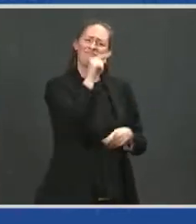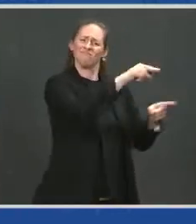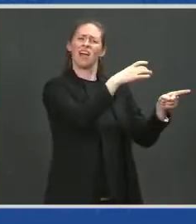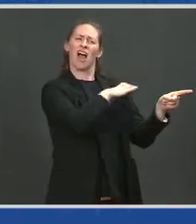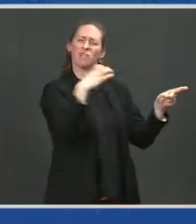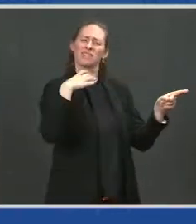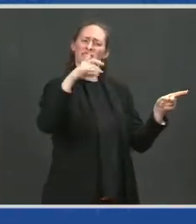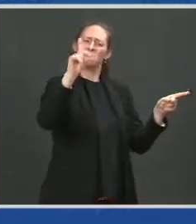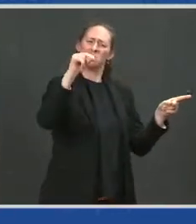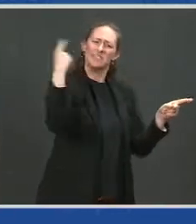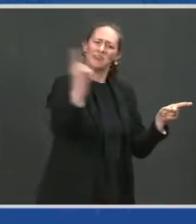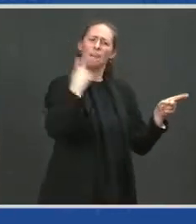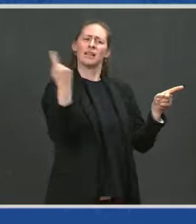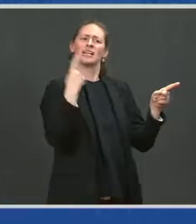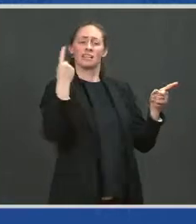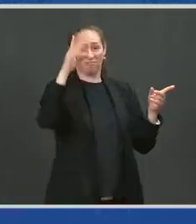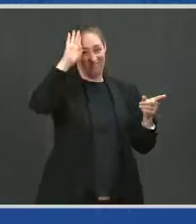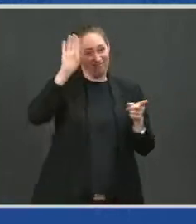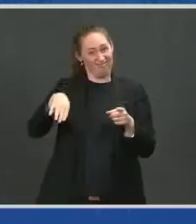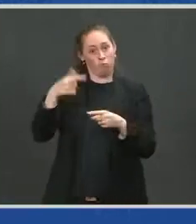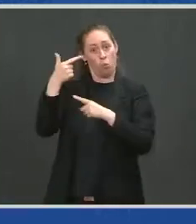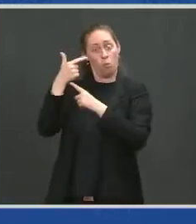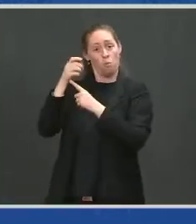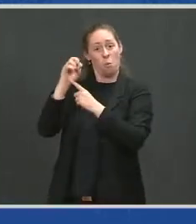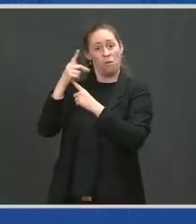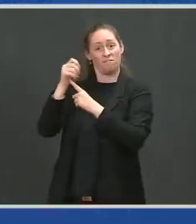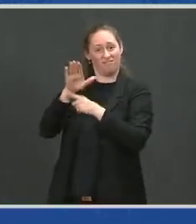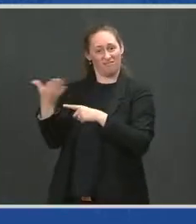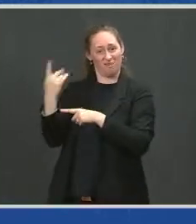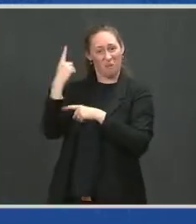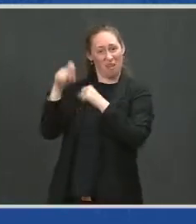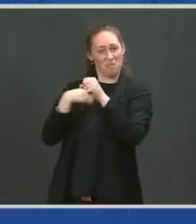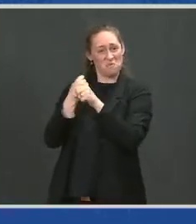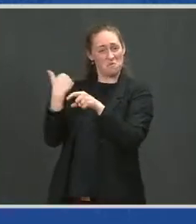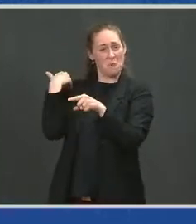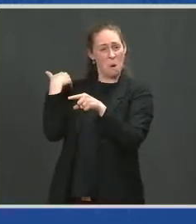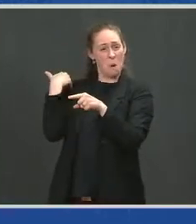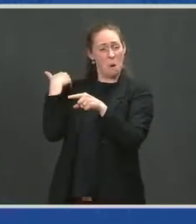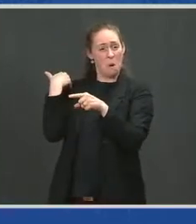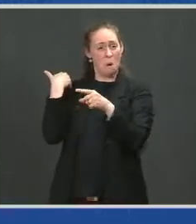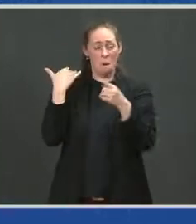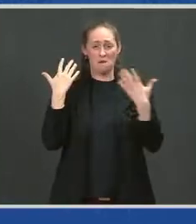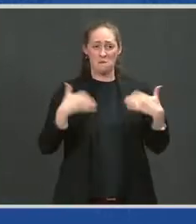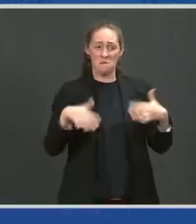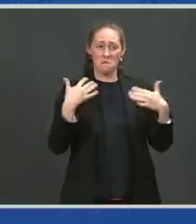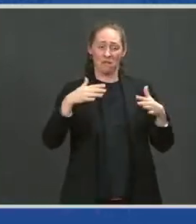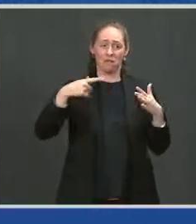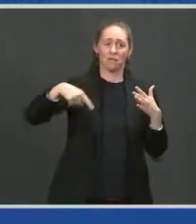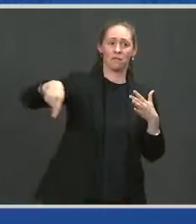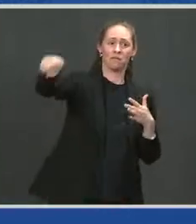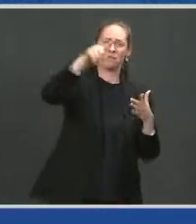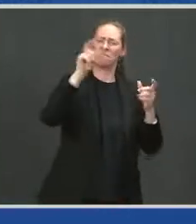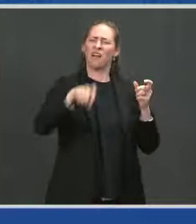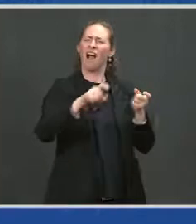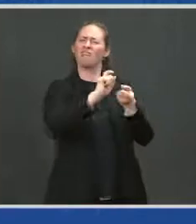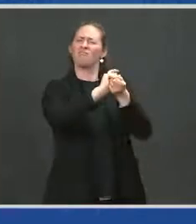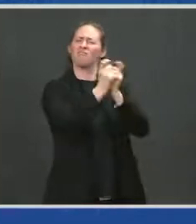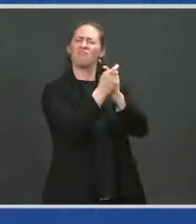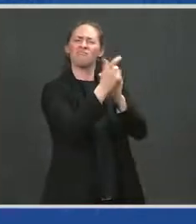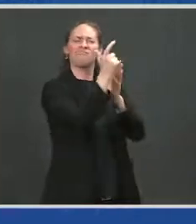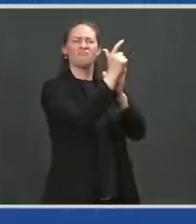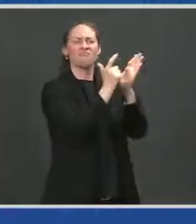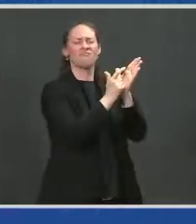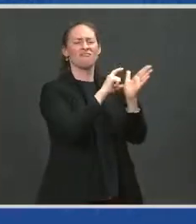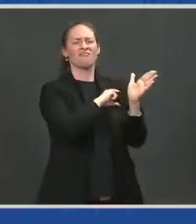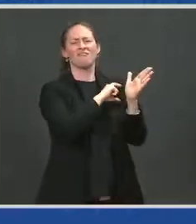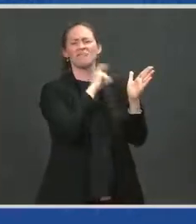ago. There's meaningful police reform legislation in his name. You just heard the Vice President speak of it. She helped write